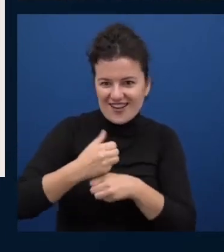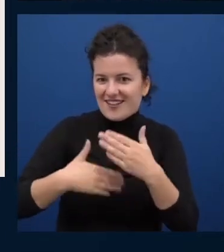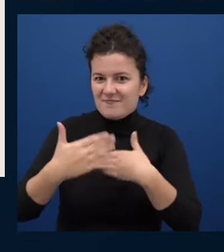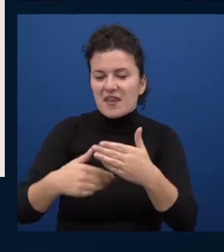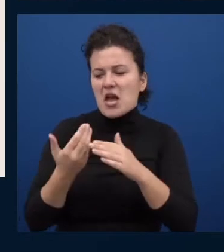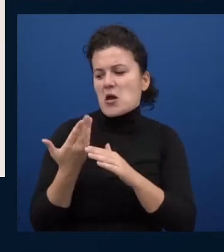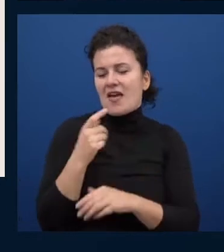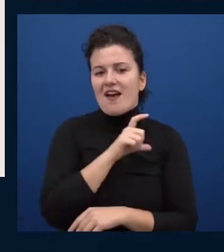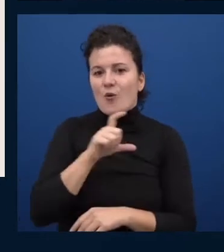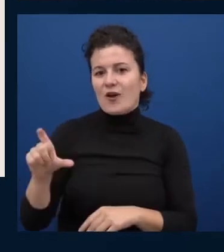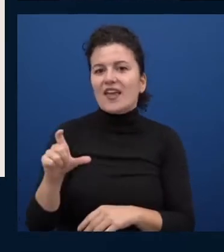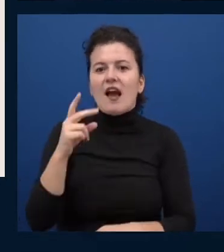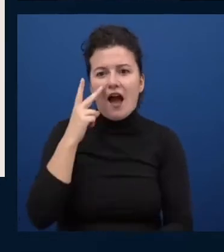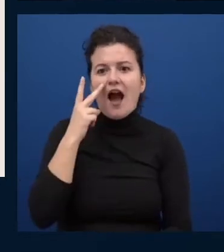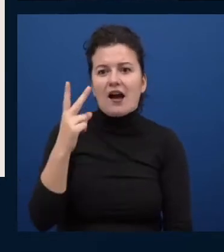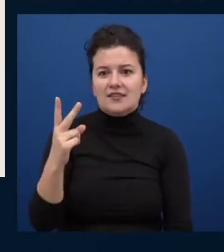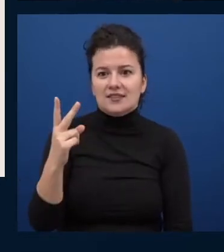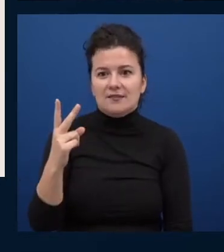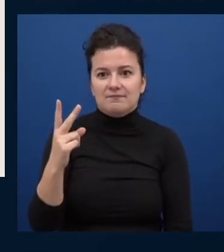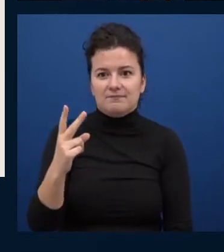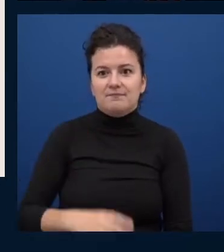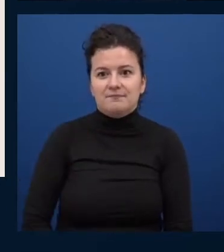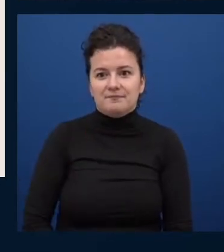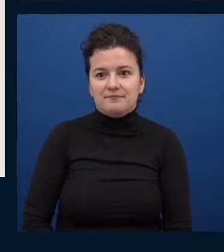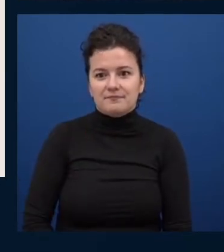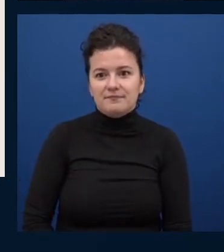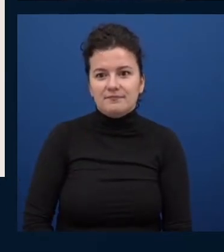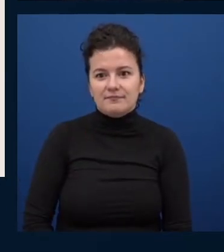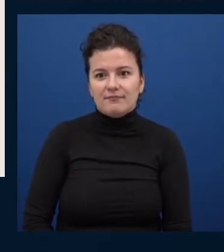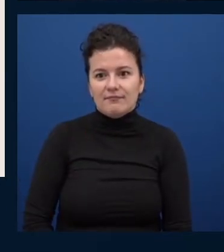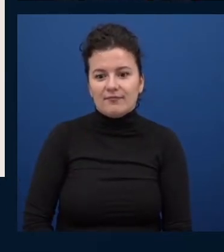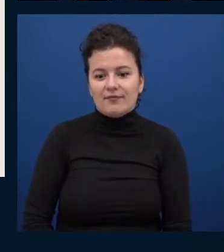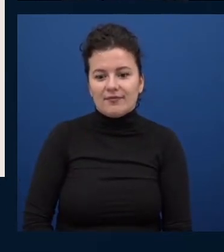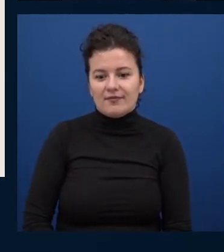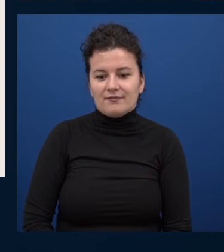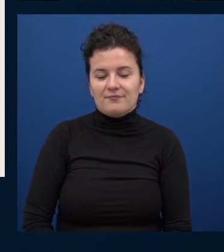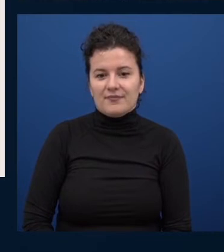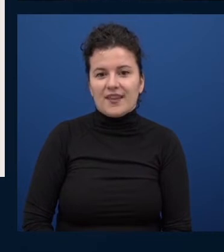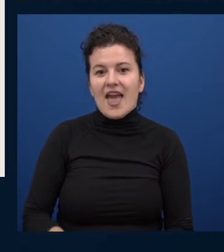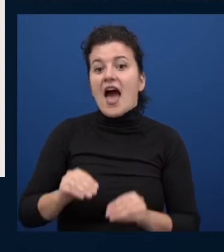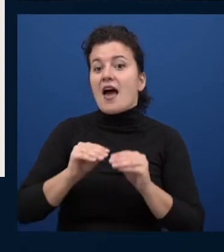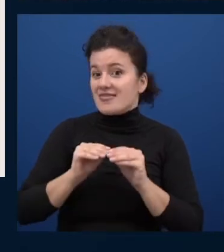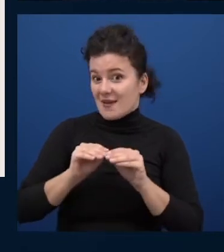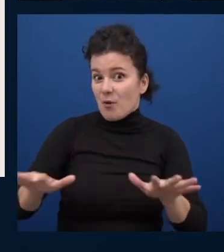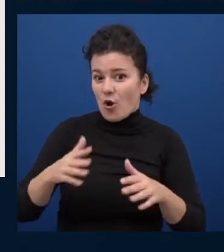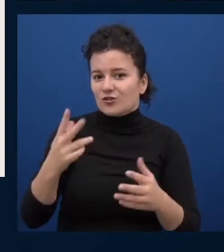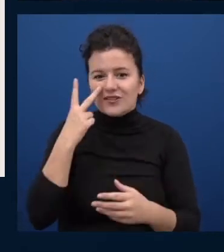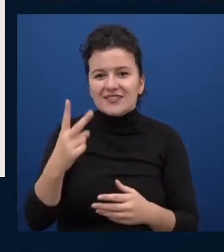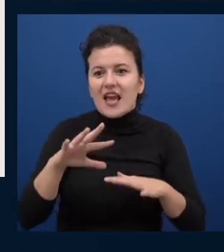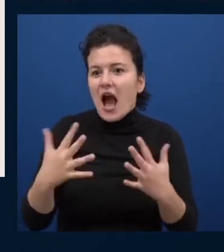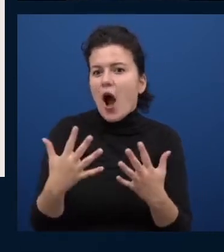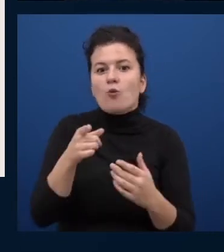that the guys from the vendor team actually made or publicly said that now they are supported